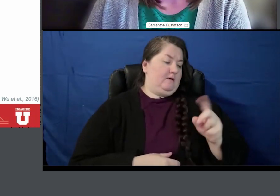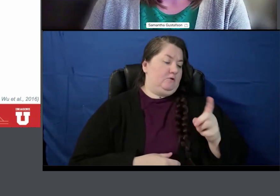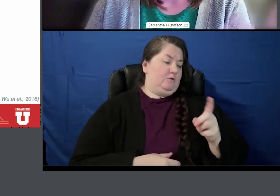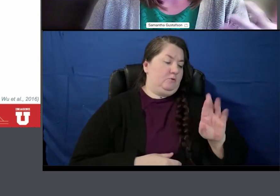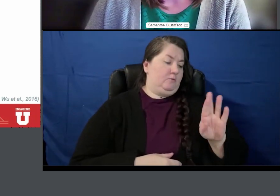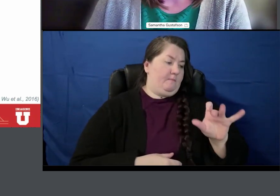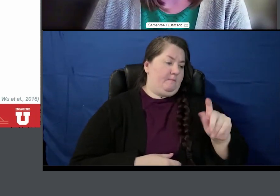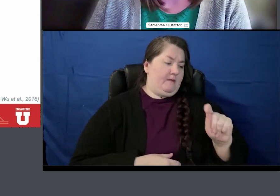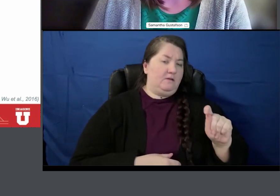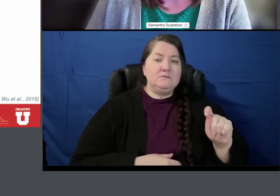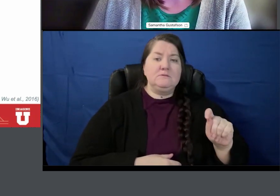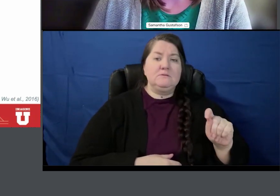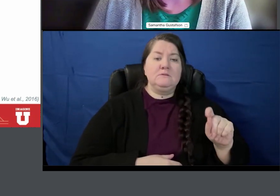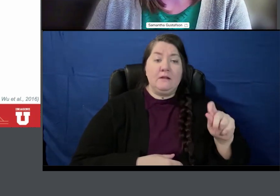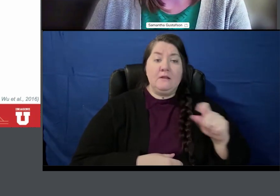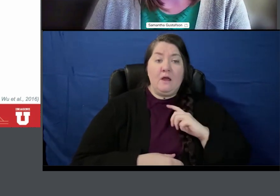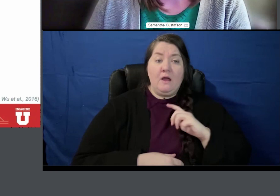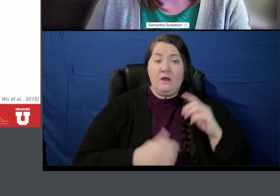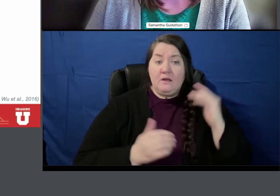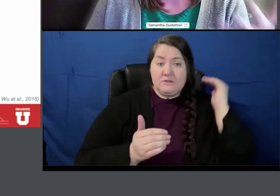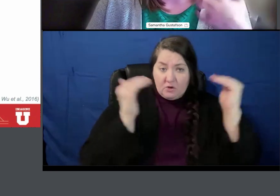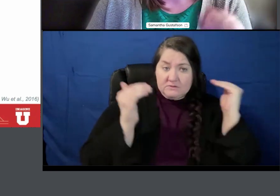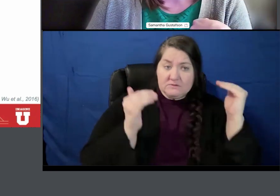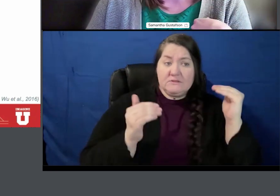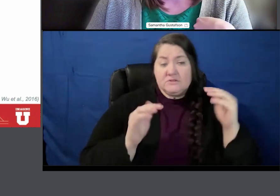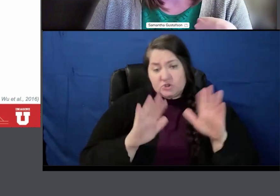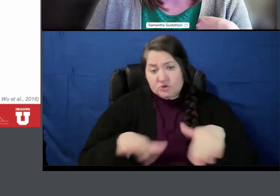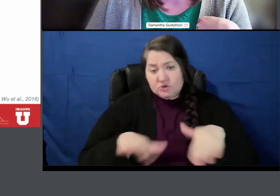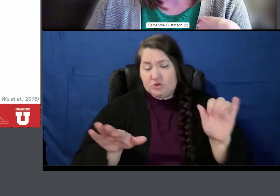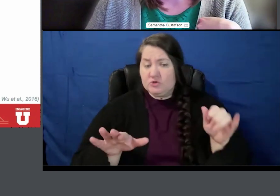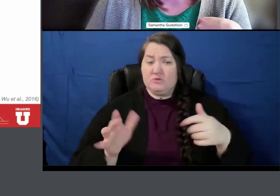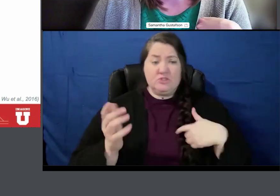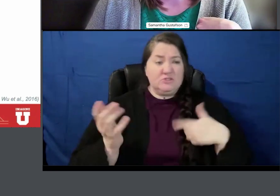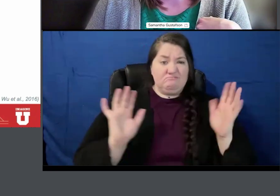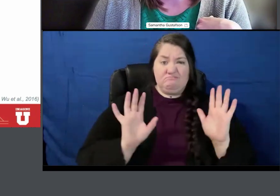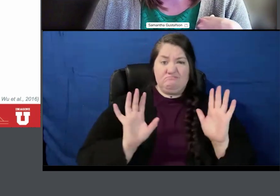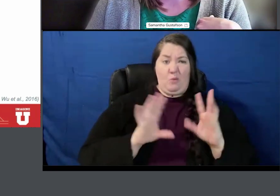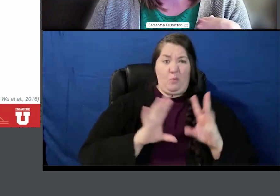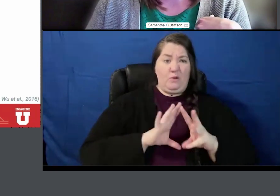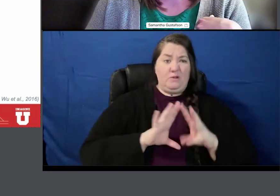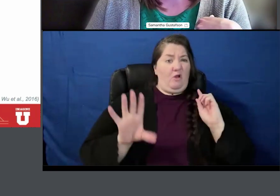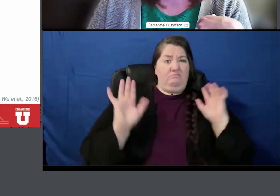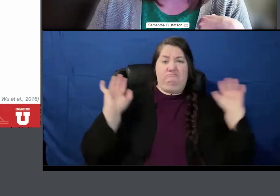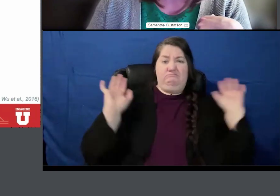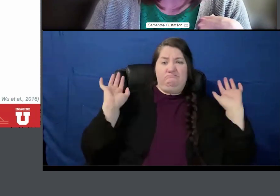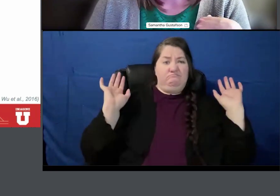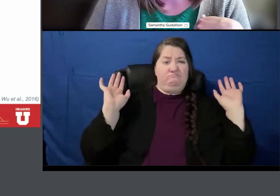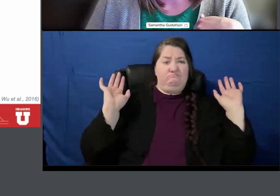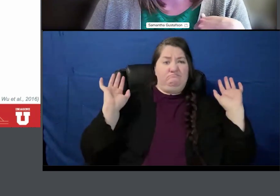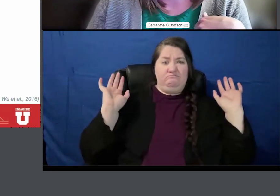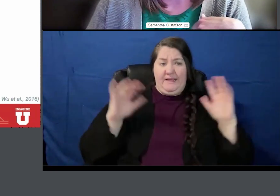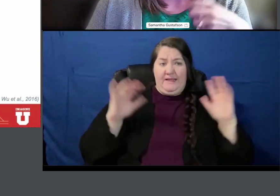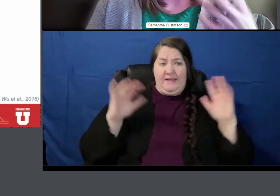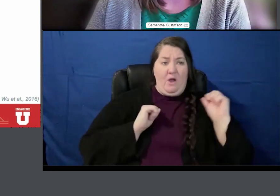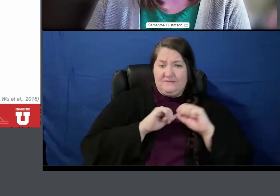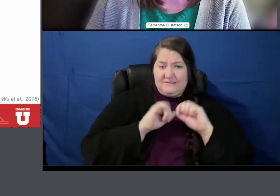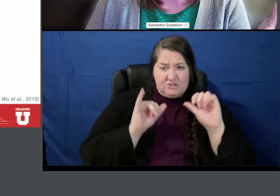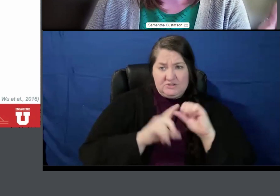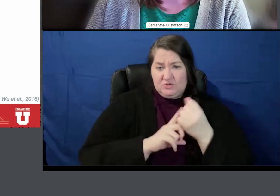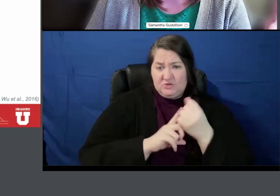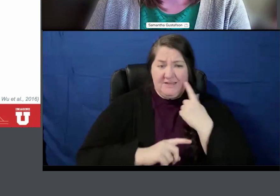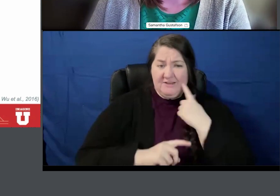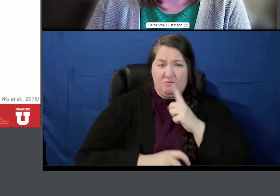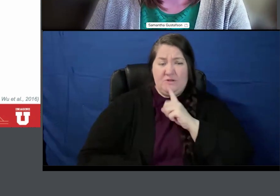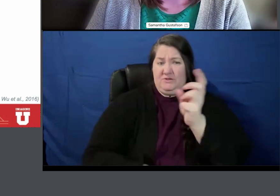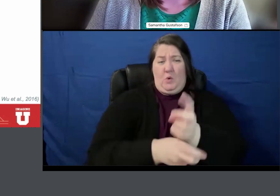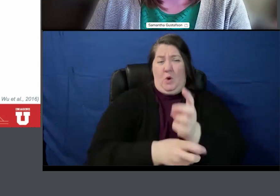that adults report and some children even report just withdrawing from a situation when it's too difficult. So we use the